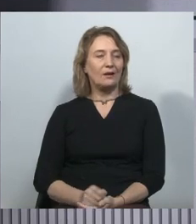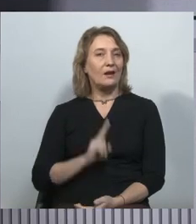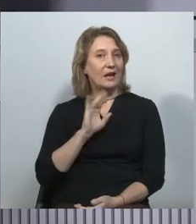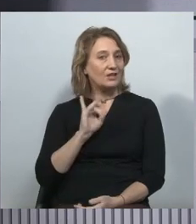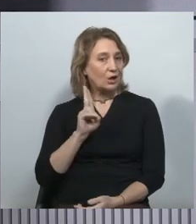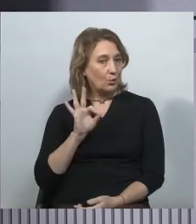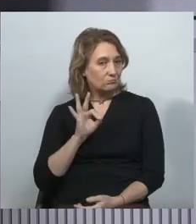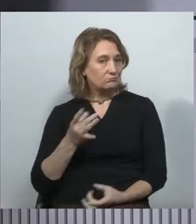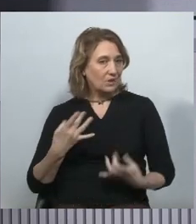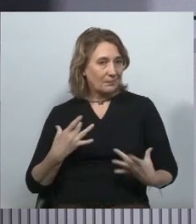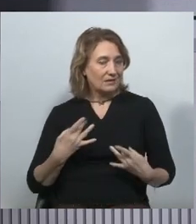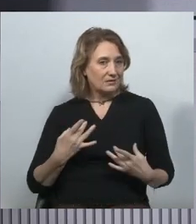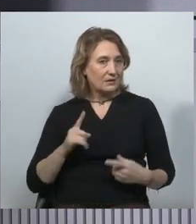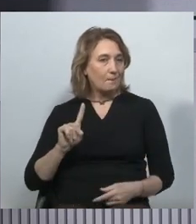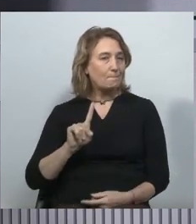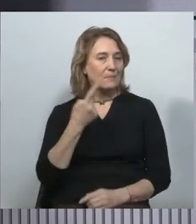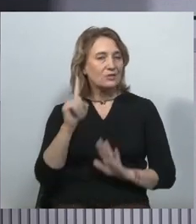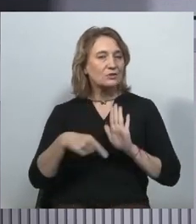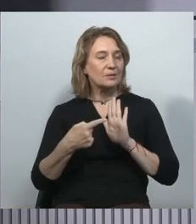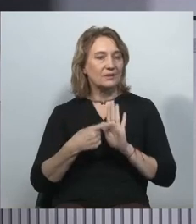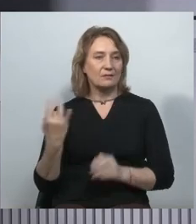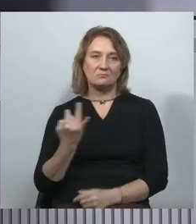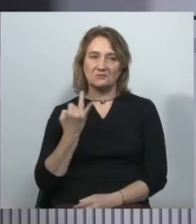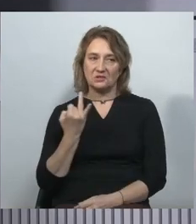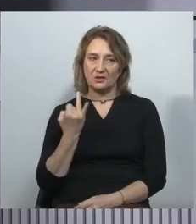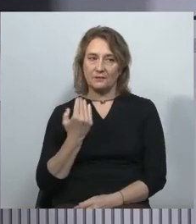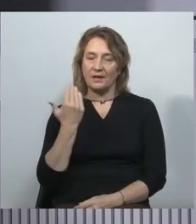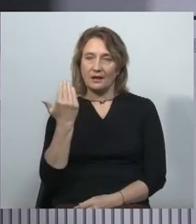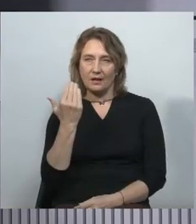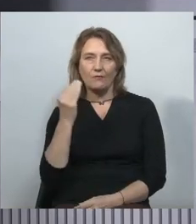Maybe Nicolas can first take this question.